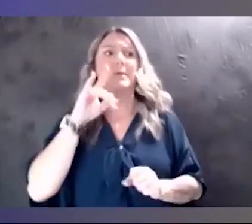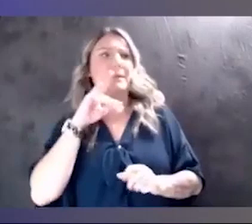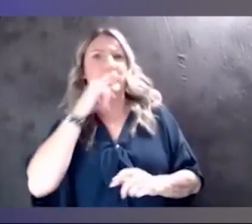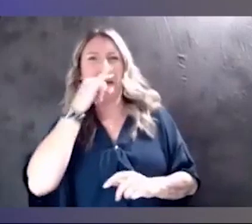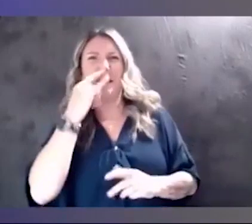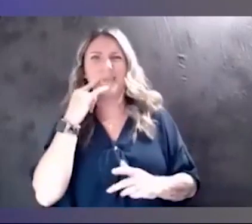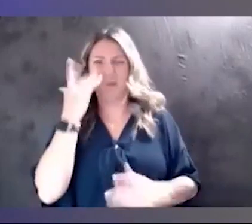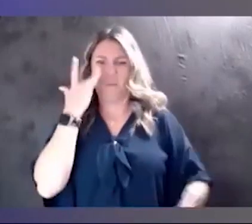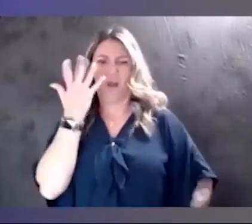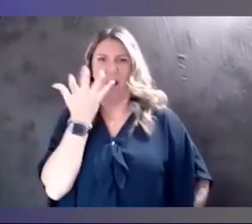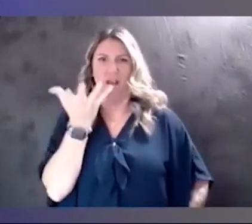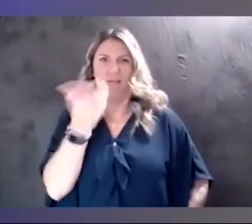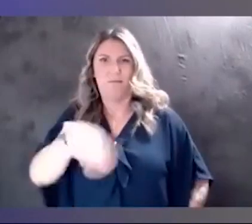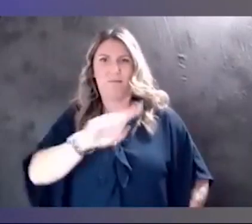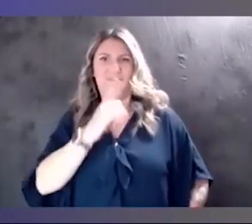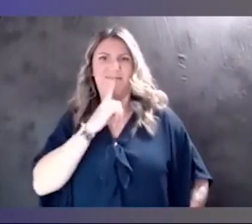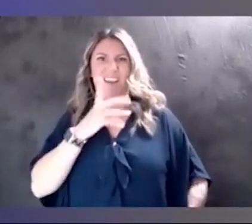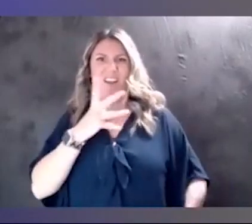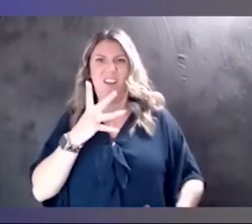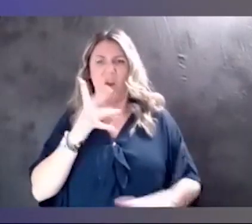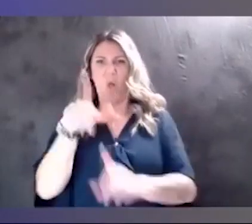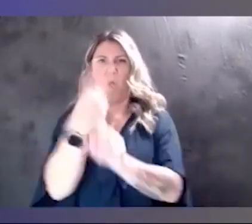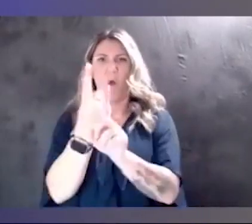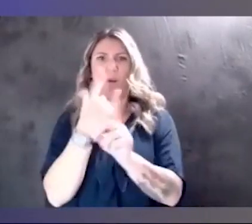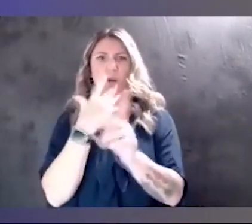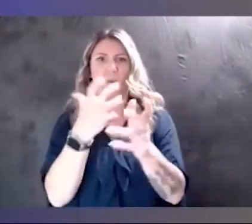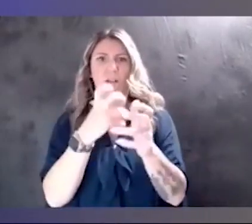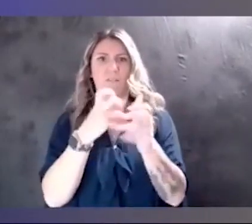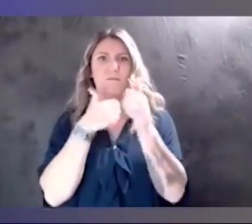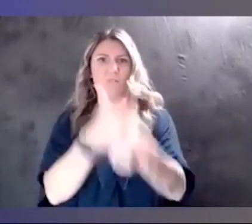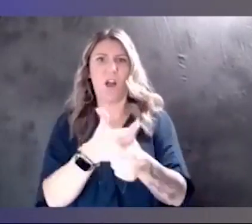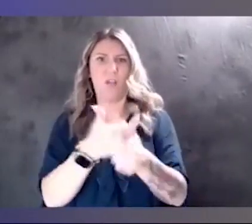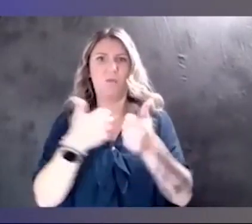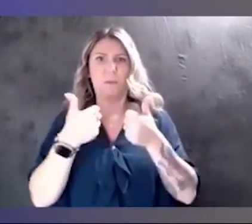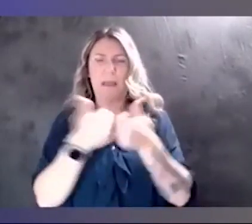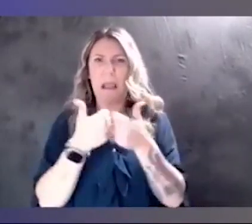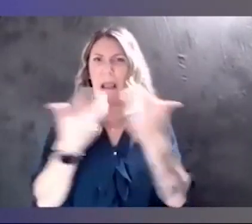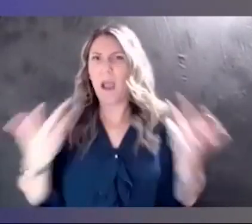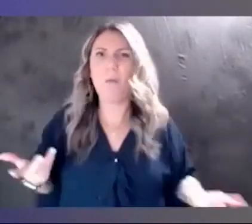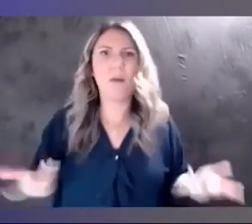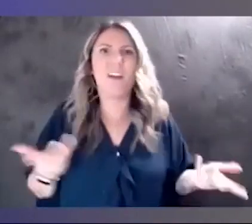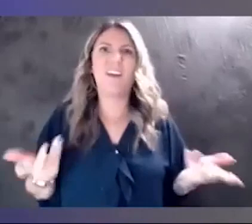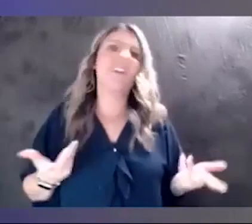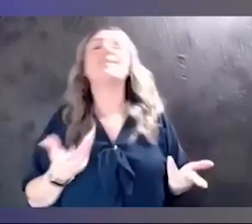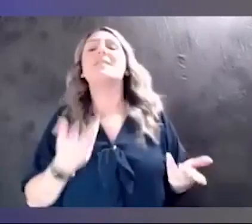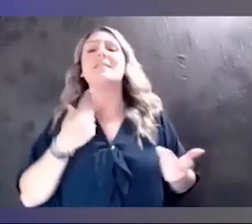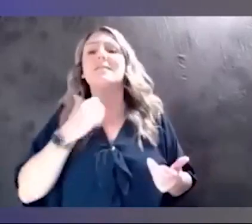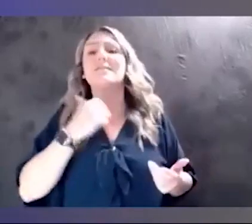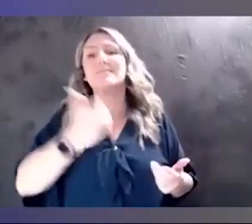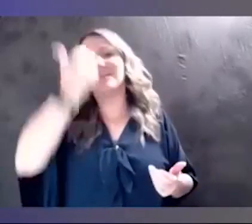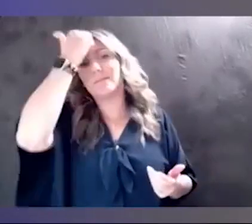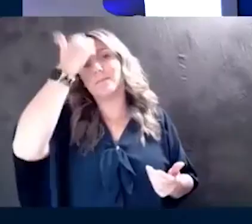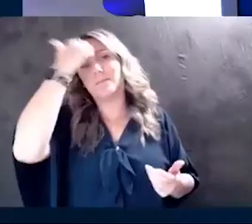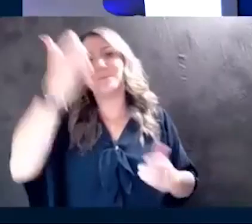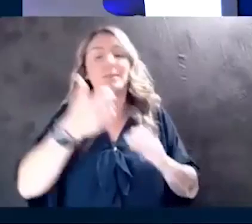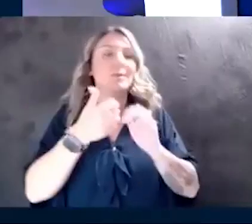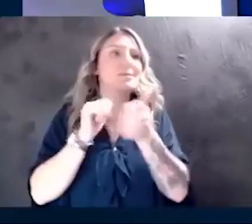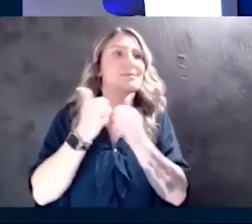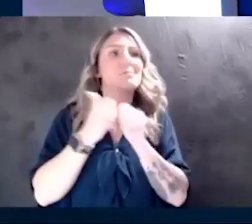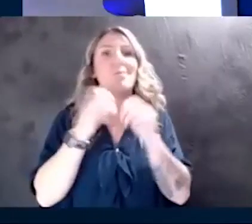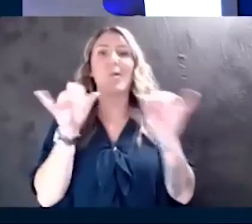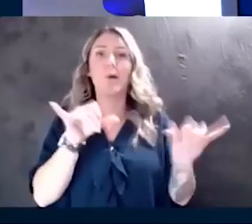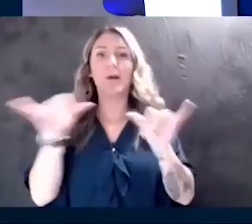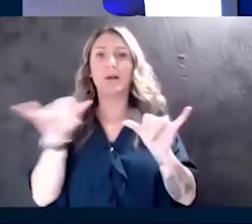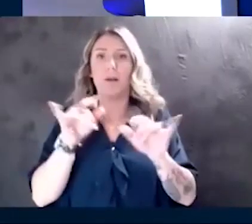on your island by yourself? Don't you want to follow the game plan so you can win this game? So it's kind of a stupid sports analogy, but I like to use it. I think it hits home for